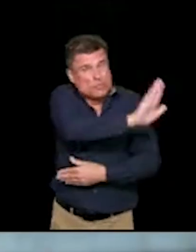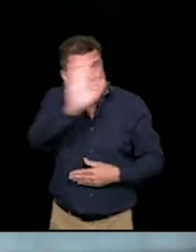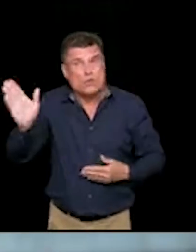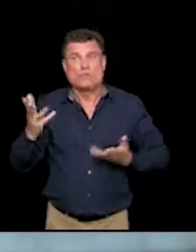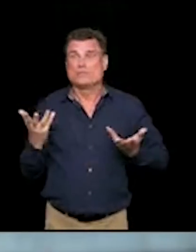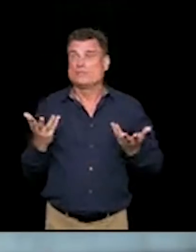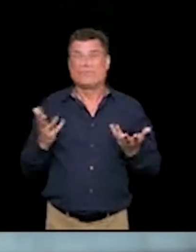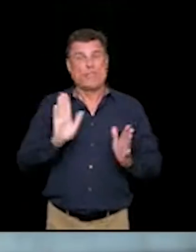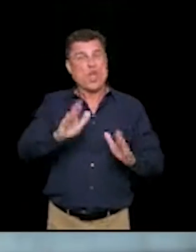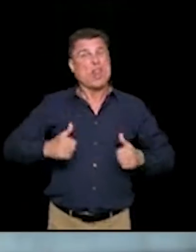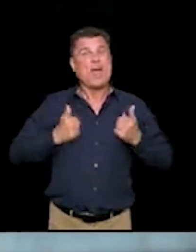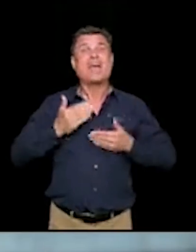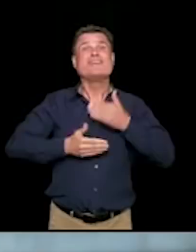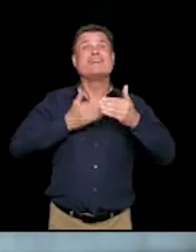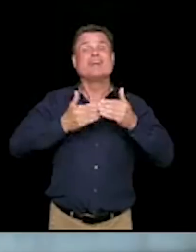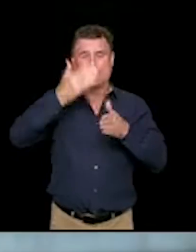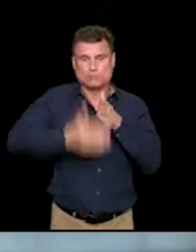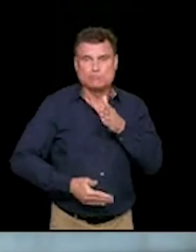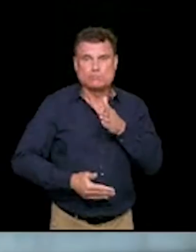drug supply.